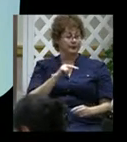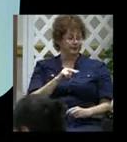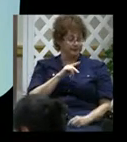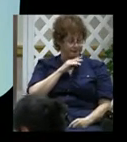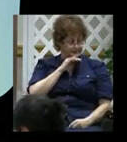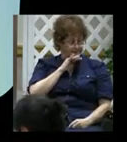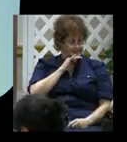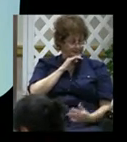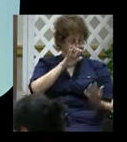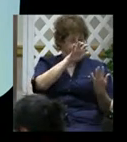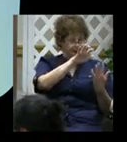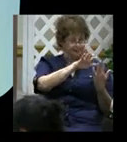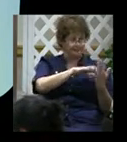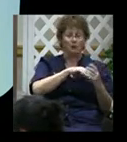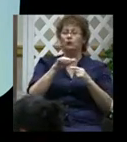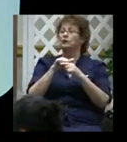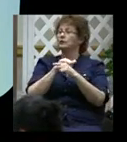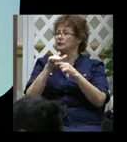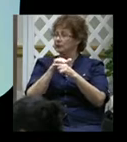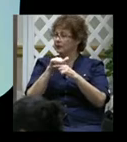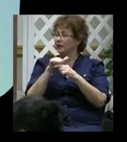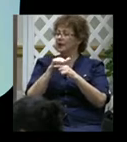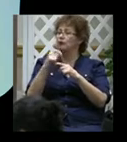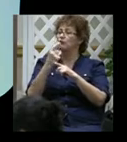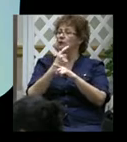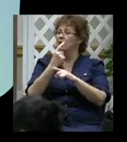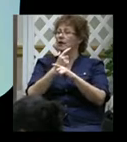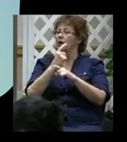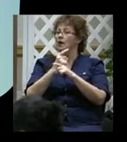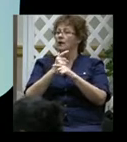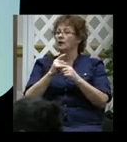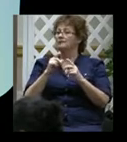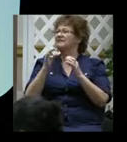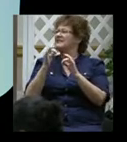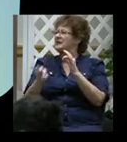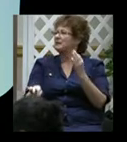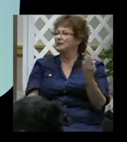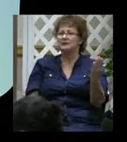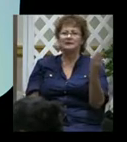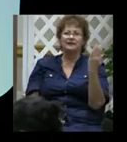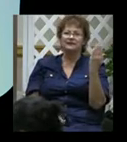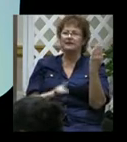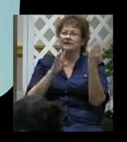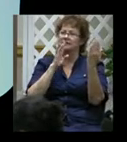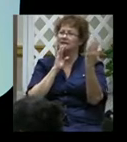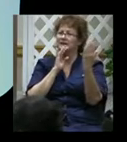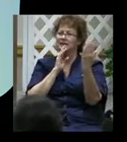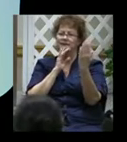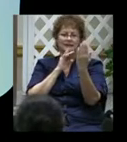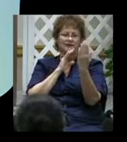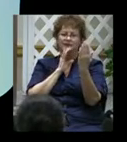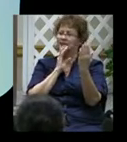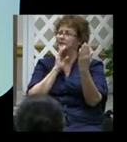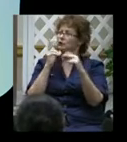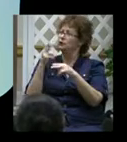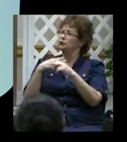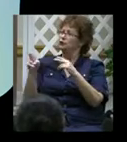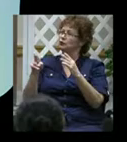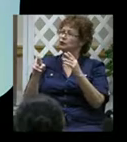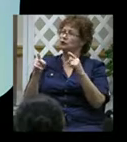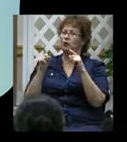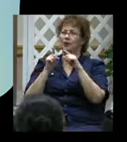do train our bilingual employees to do simple site translation, for example, or to do short